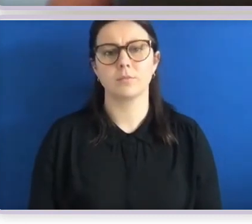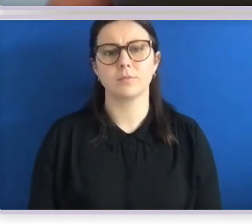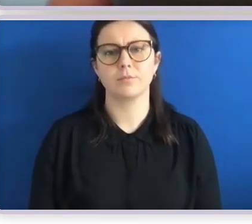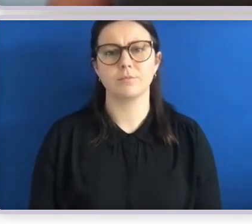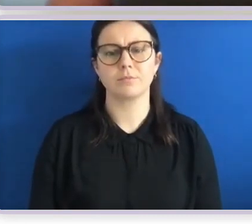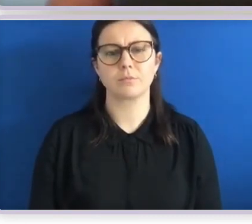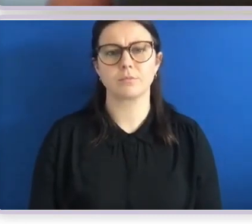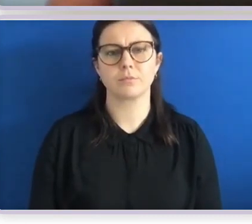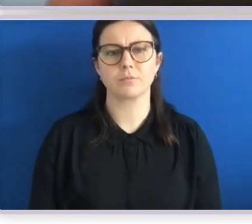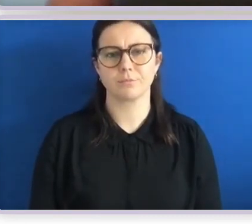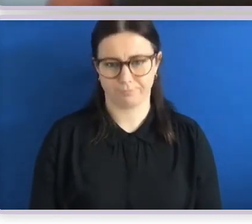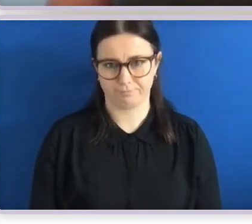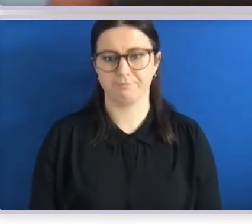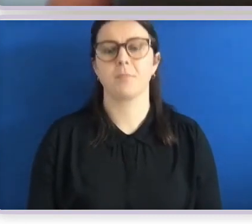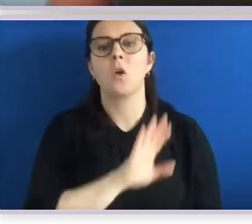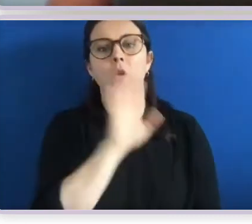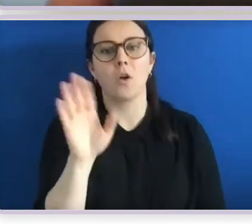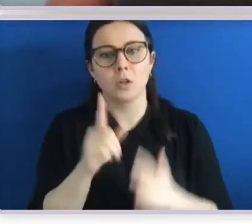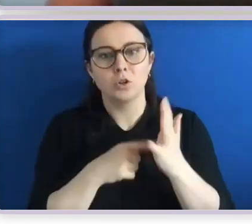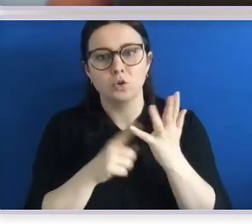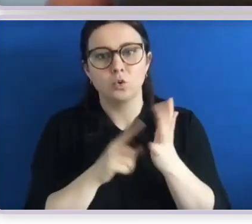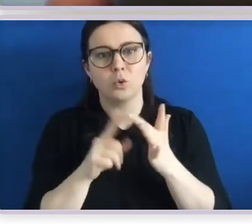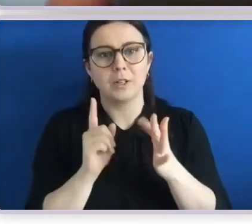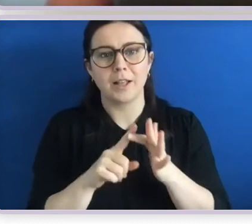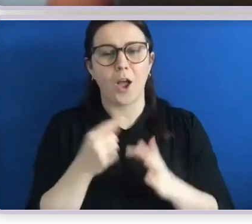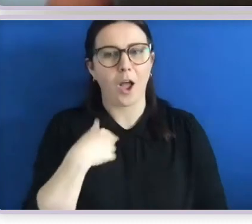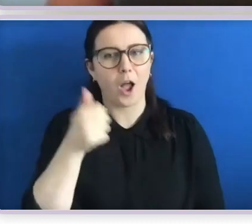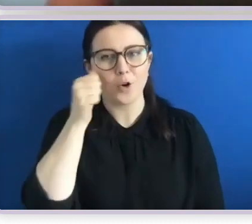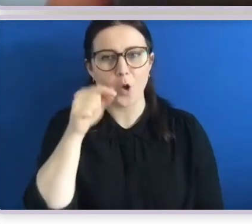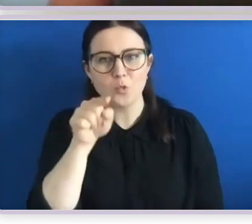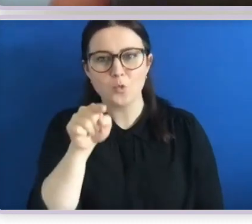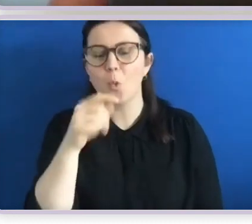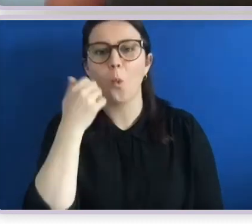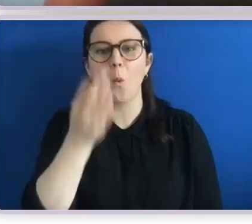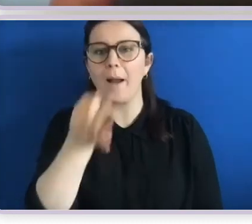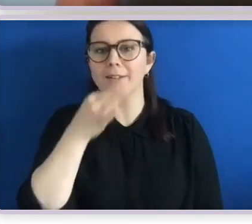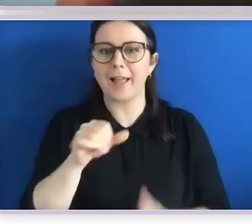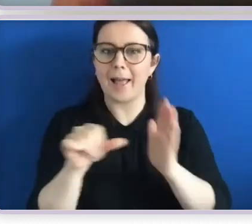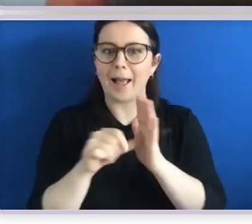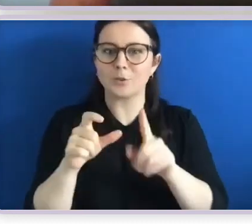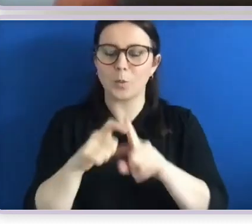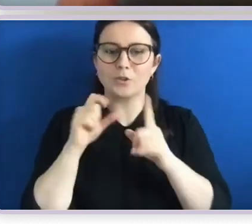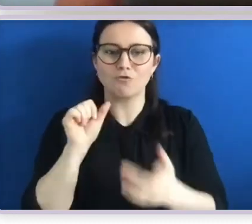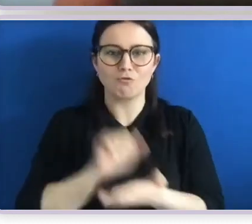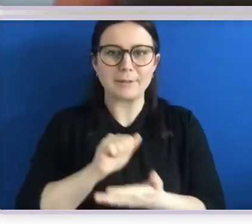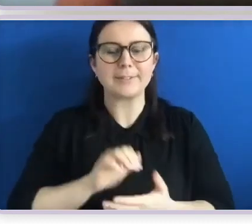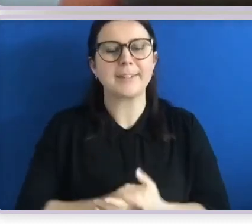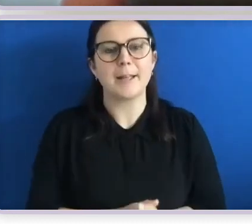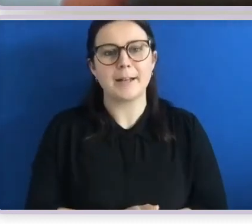Hi, Julie. I can always rely on you to ask the hard question. So